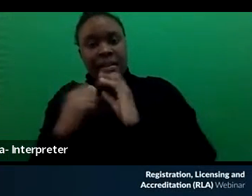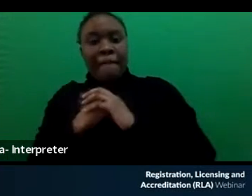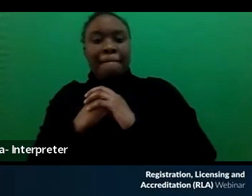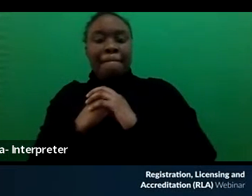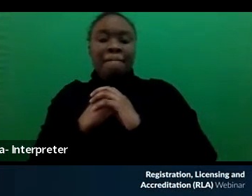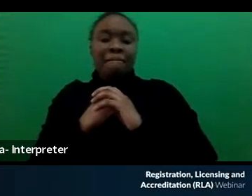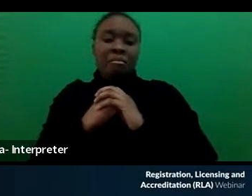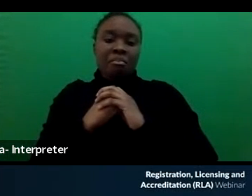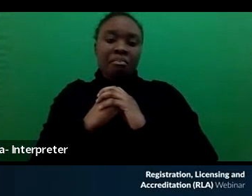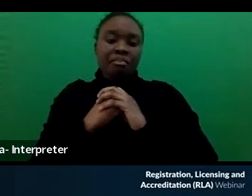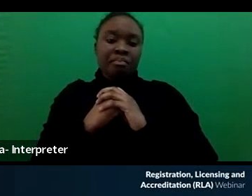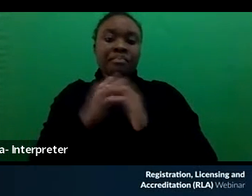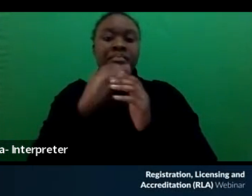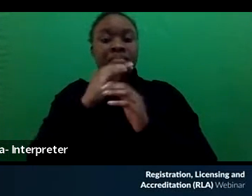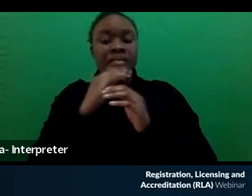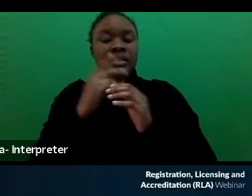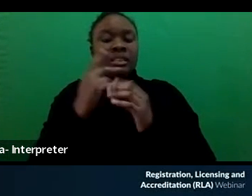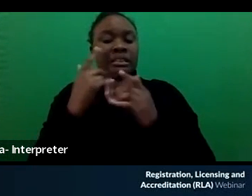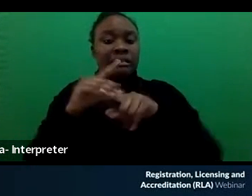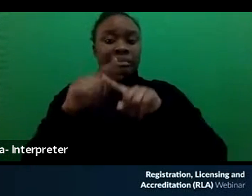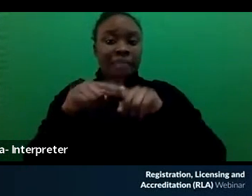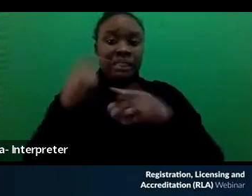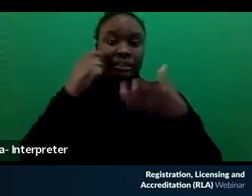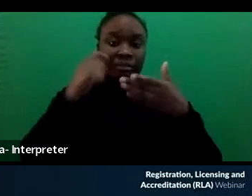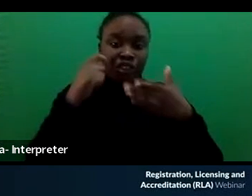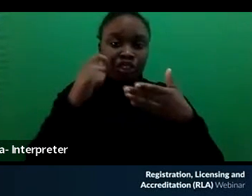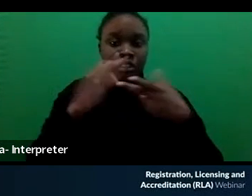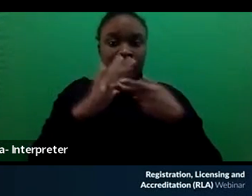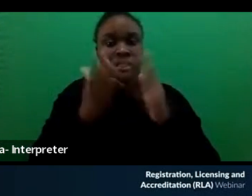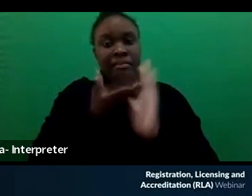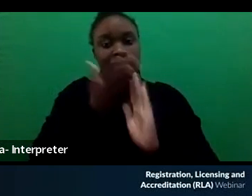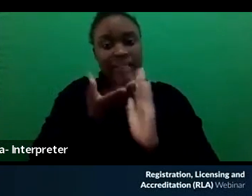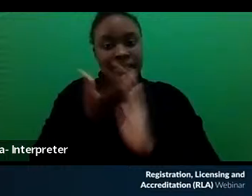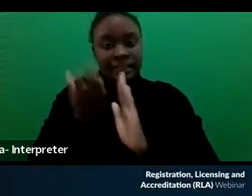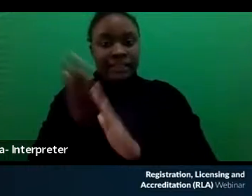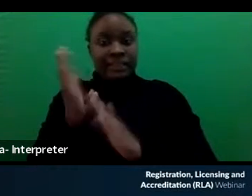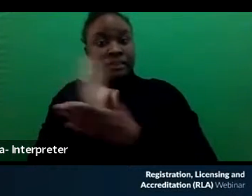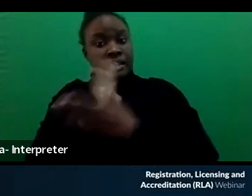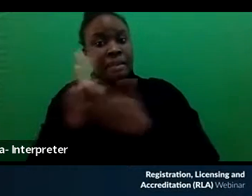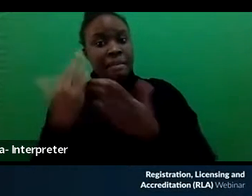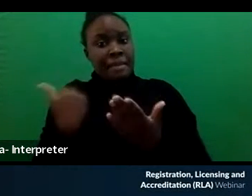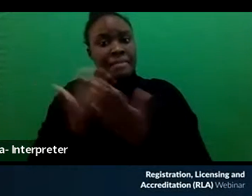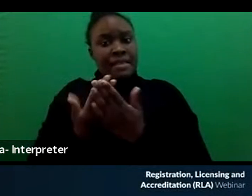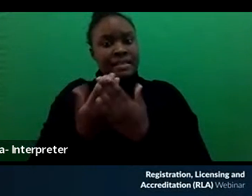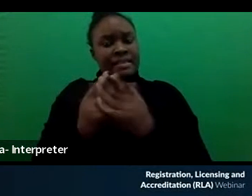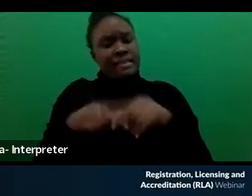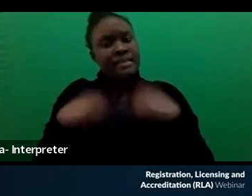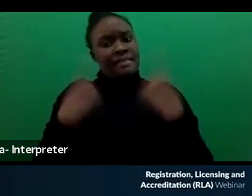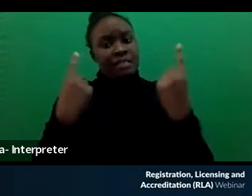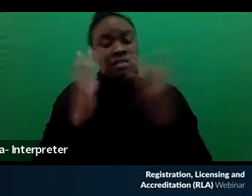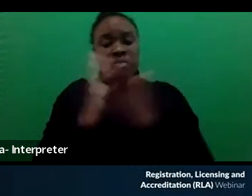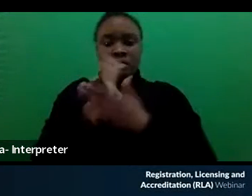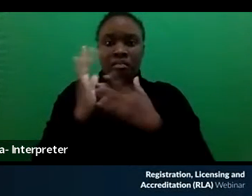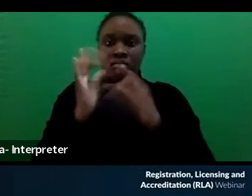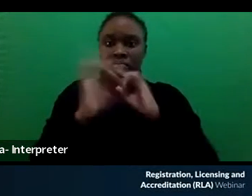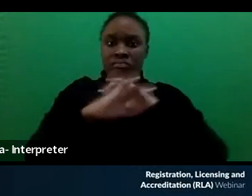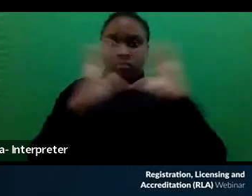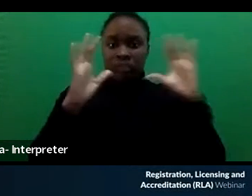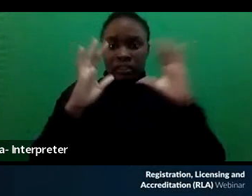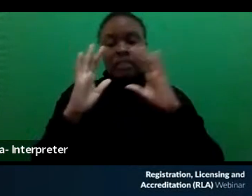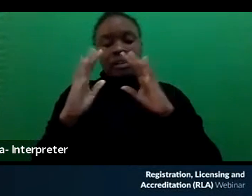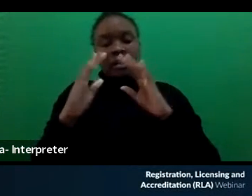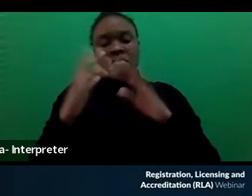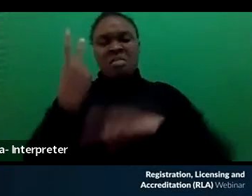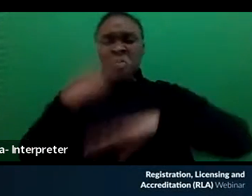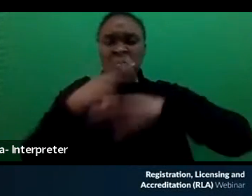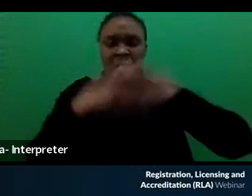of vetting, inspection, and so forth. And there are some applications, they vary, some are straightforward, even in 2 days can be finalized, some